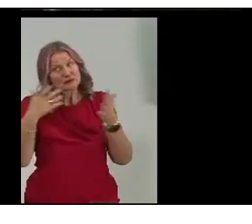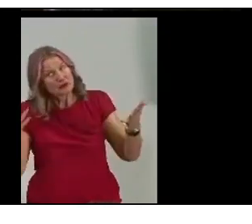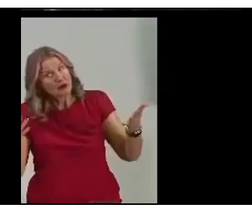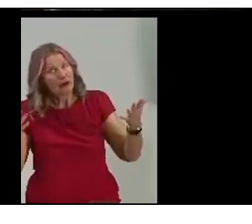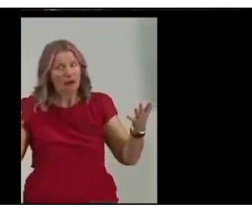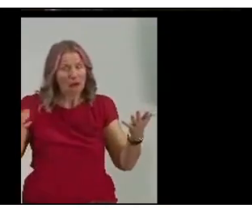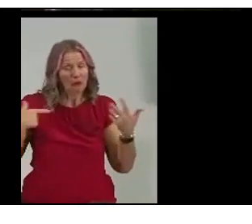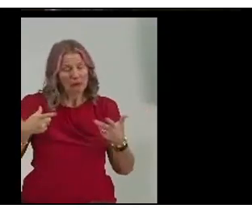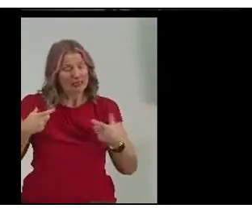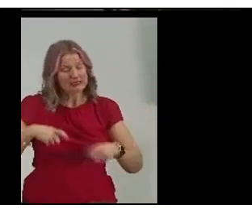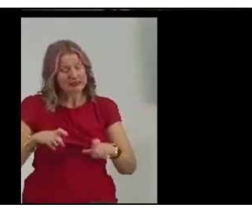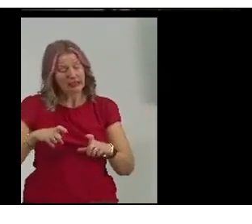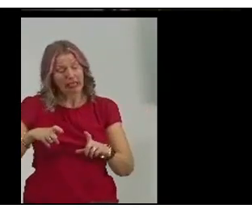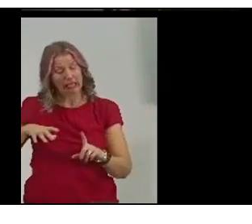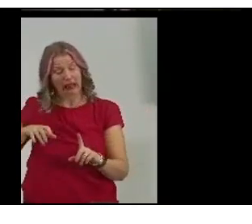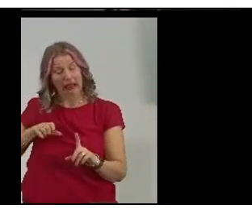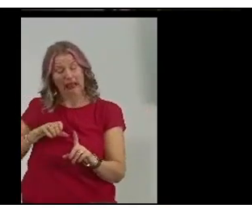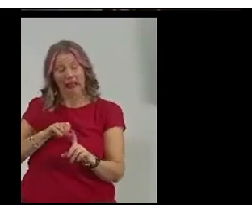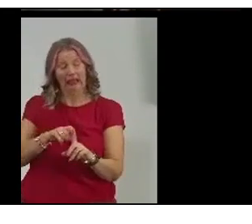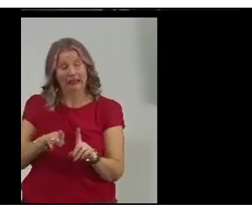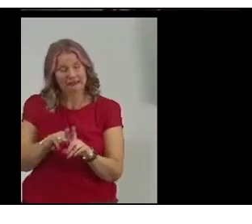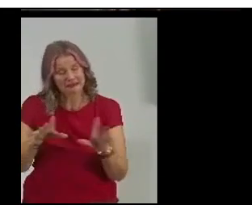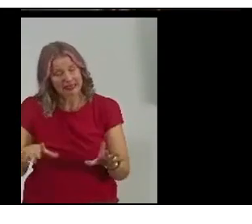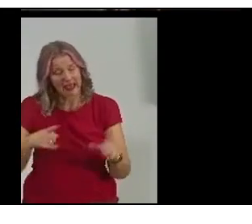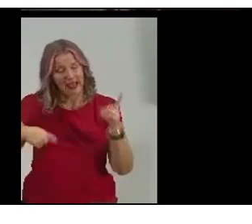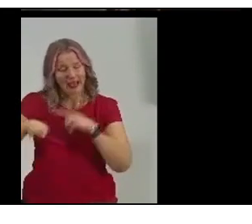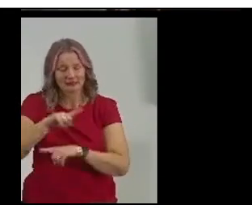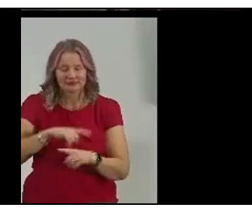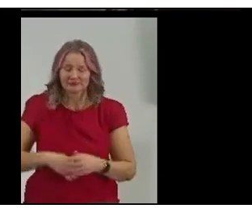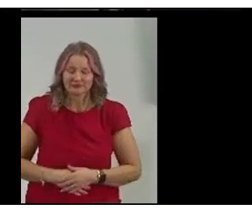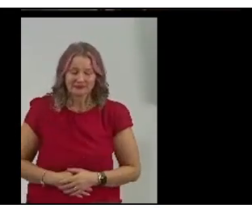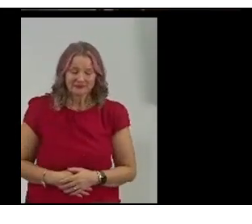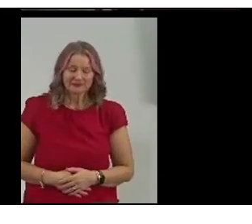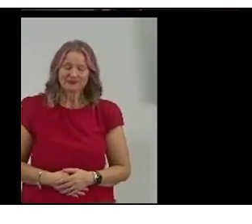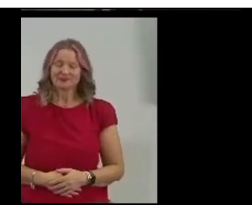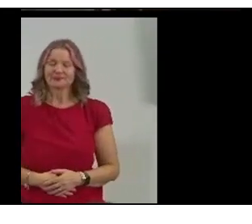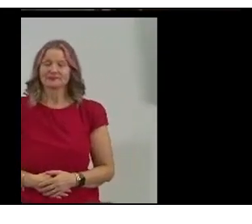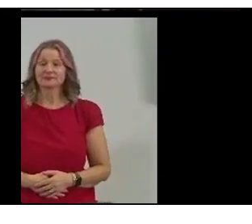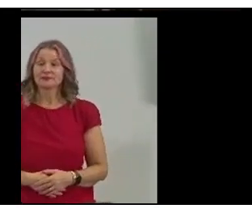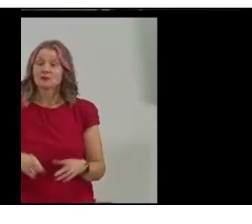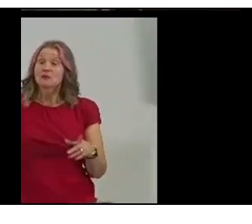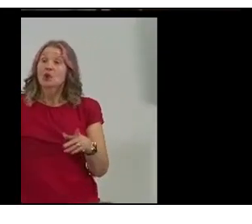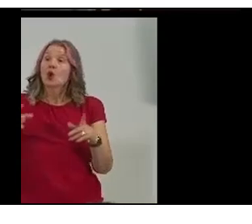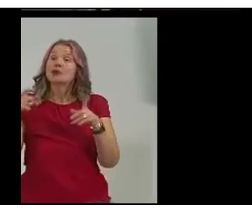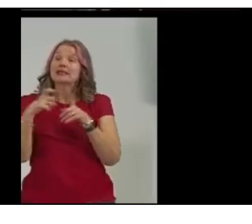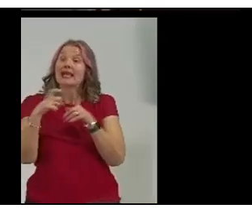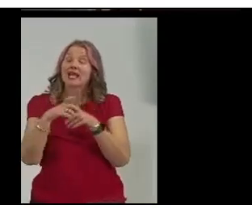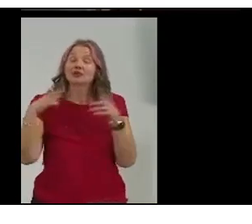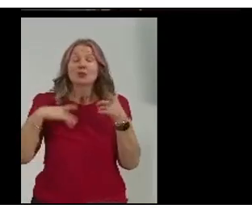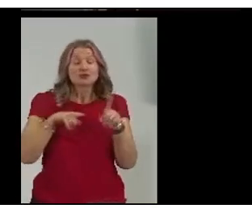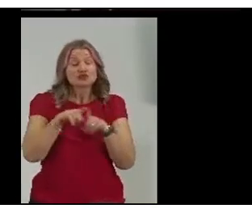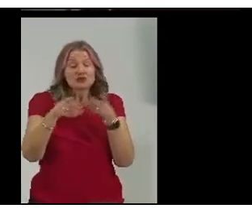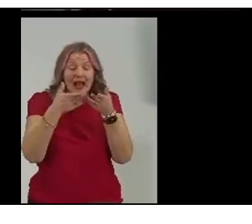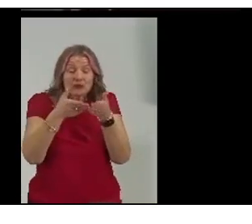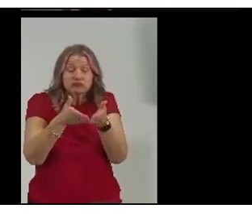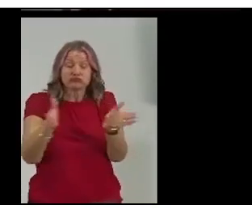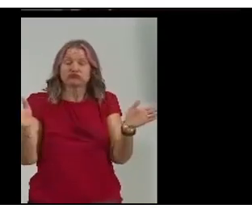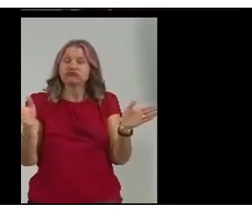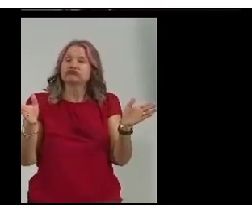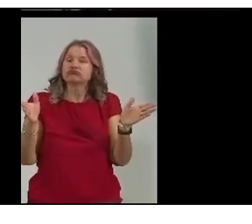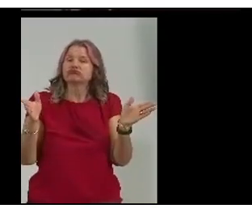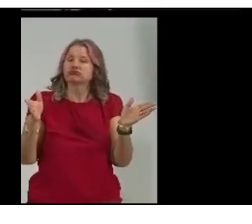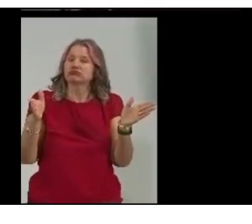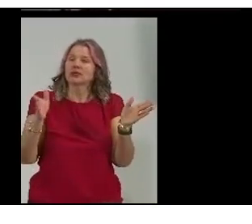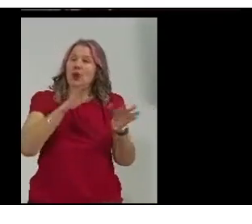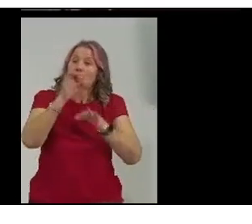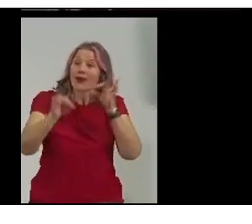Dinesh. We need to talk more. Dinesh, if you don't mind, I'd actually like to broaden out the question slightly